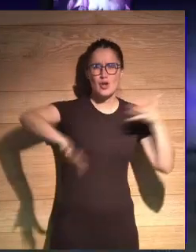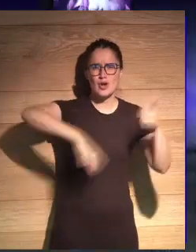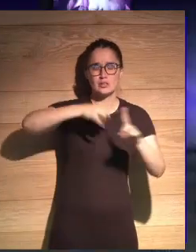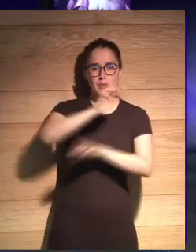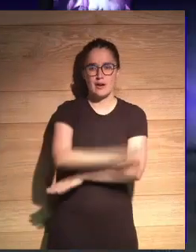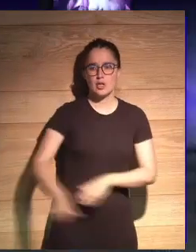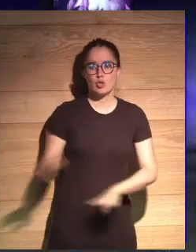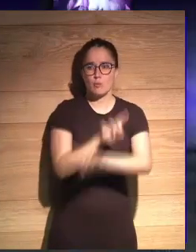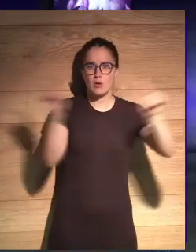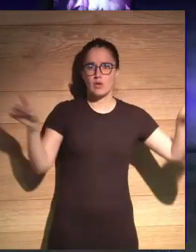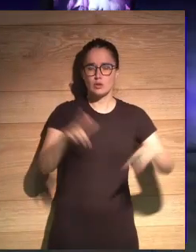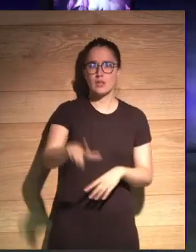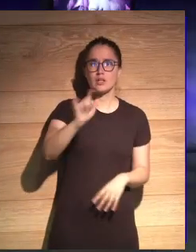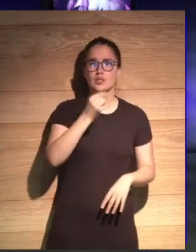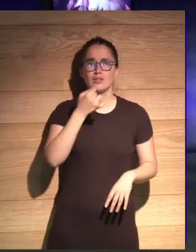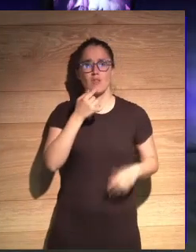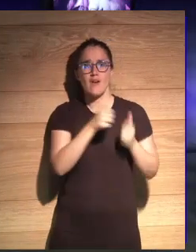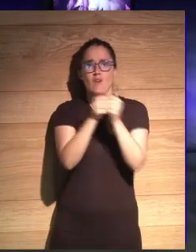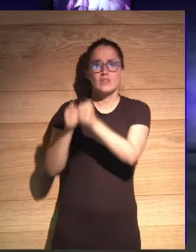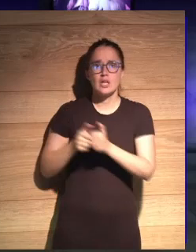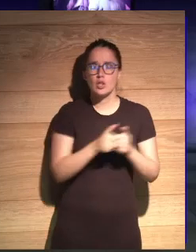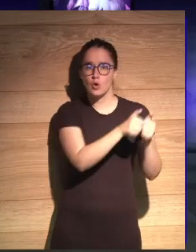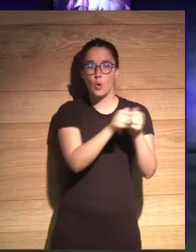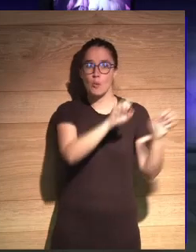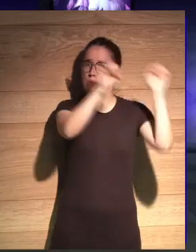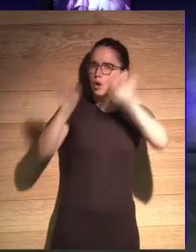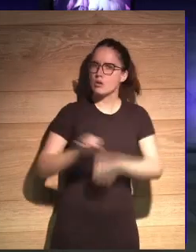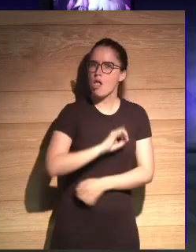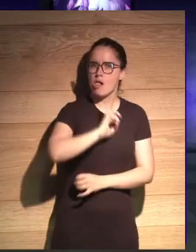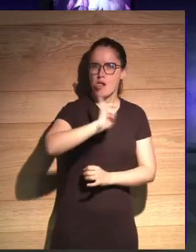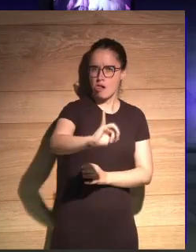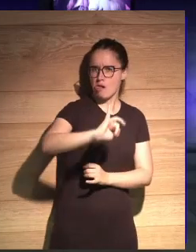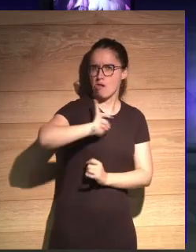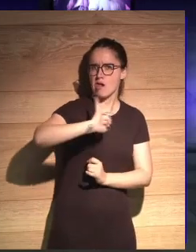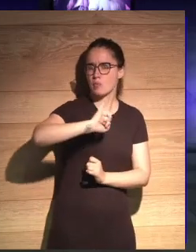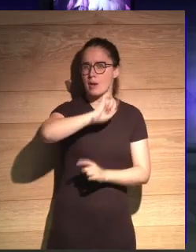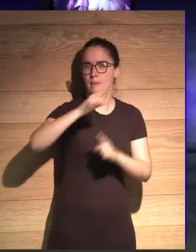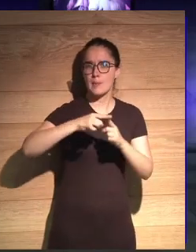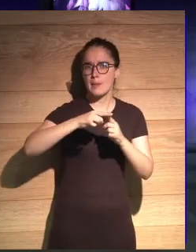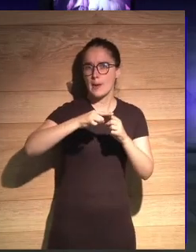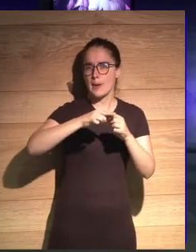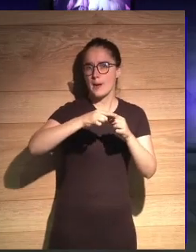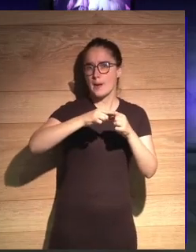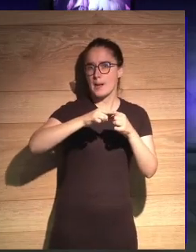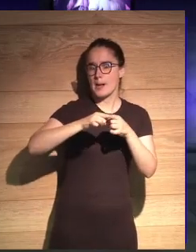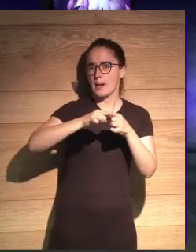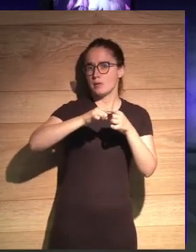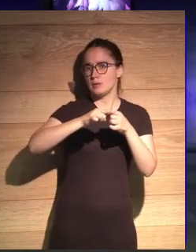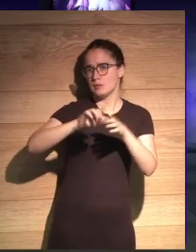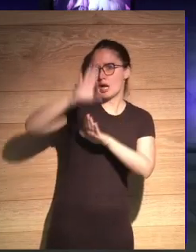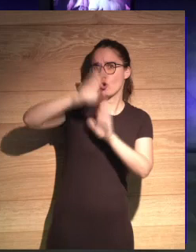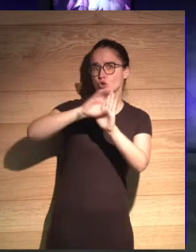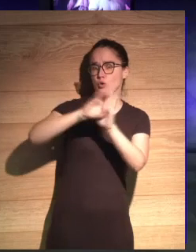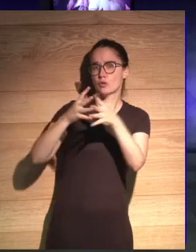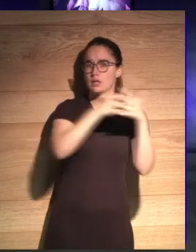California that banned the selling of violent video games to children. The